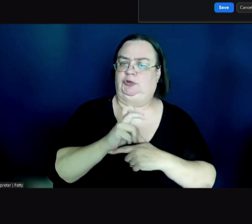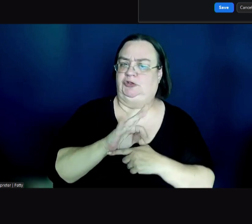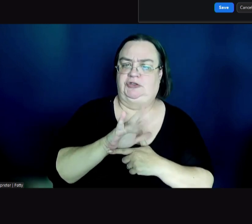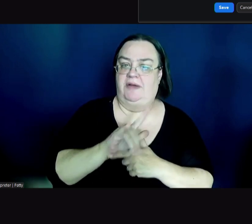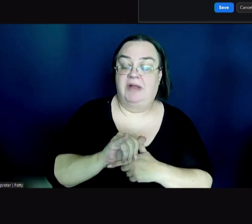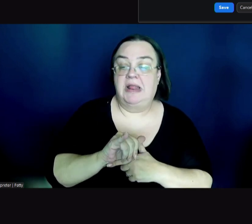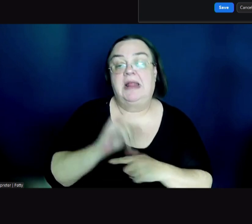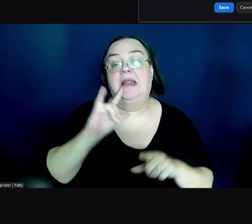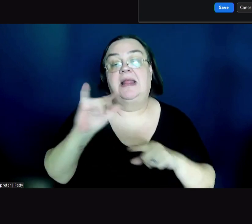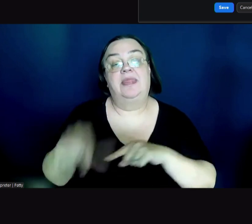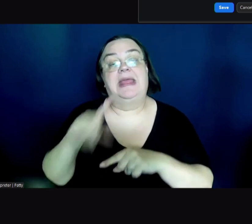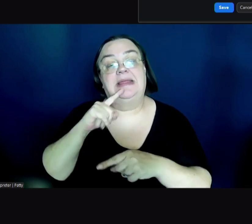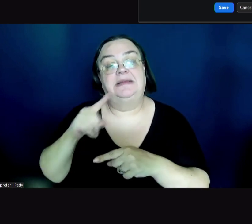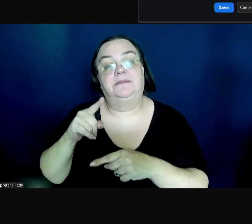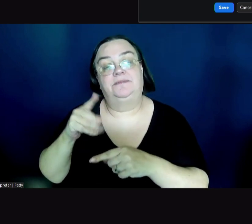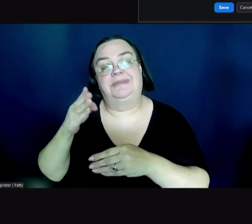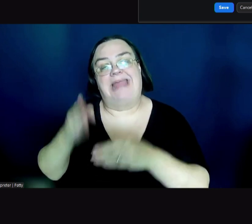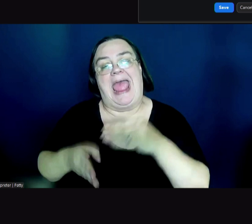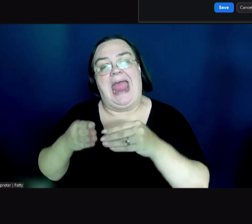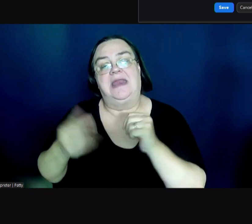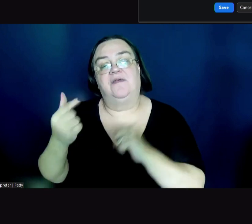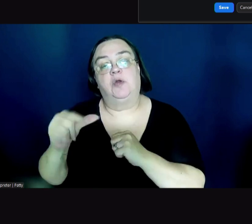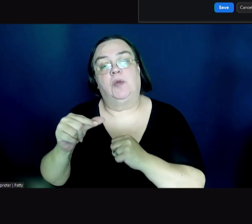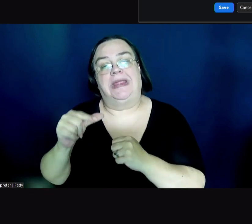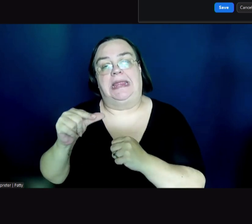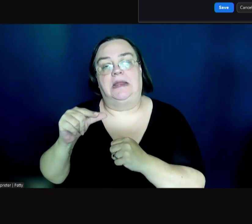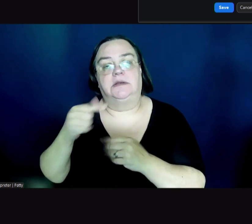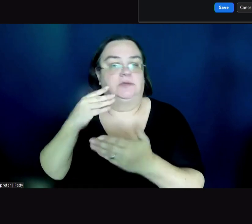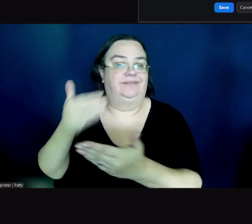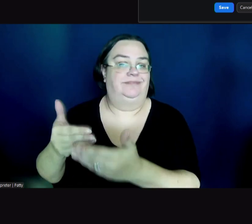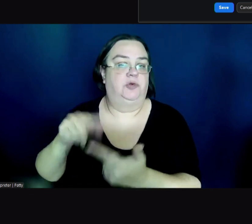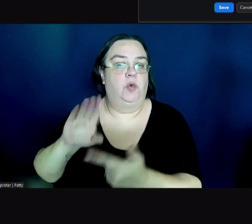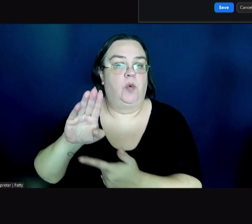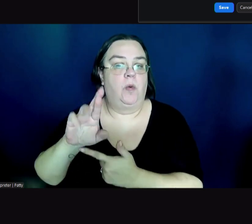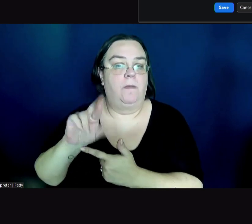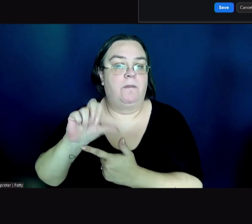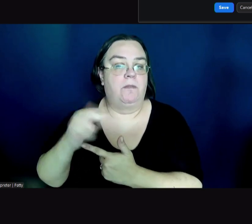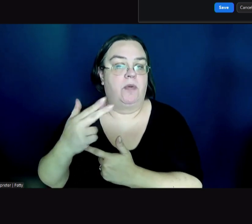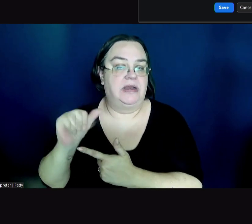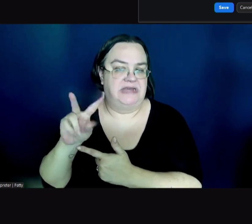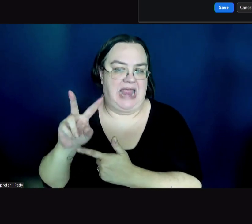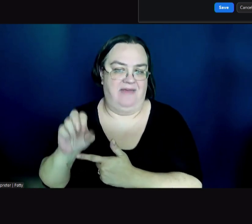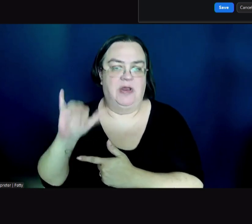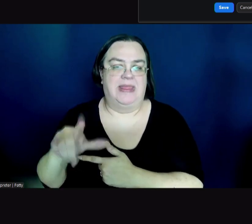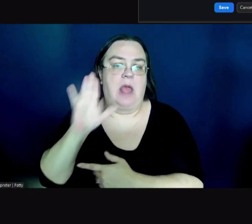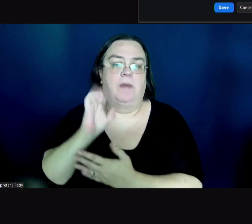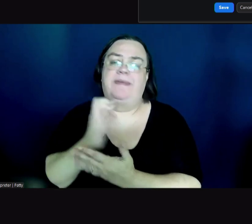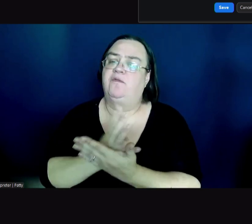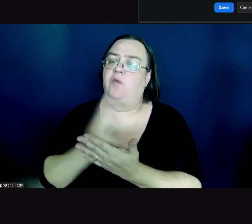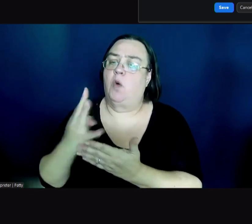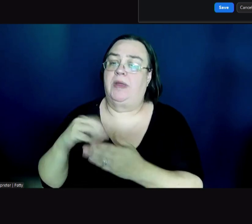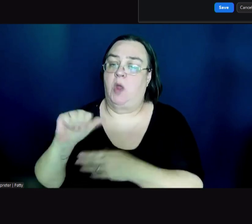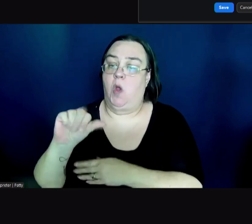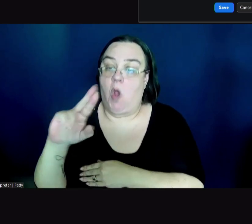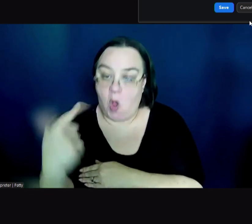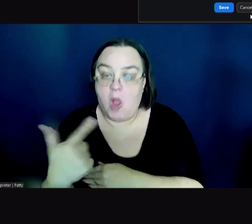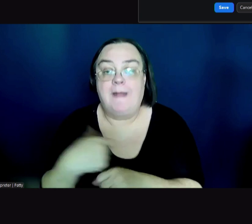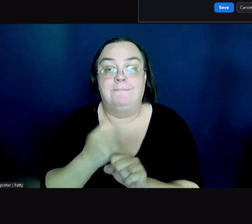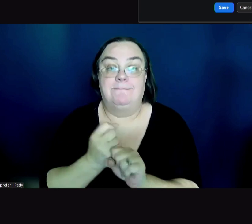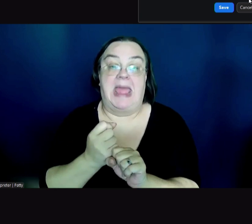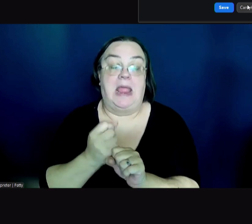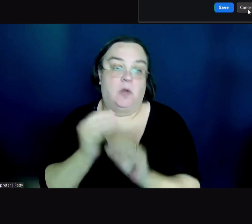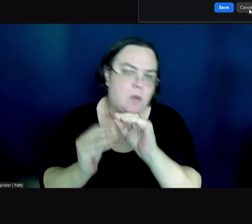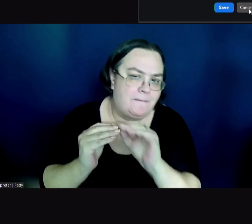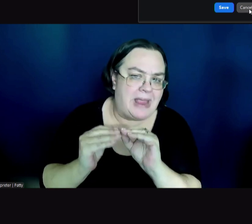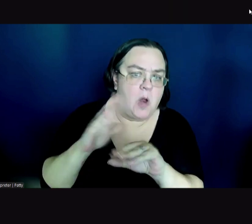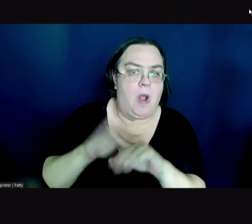is the end of the Green Line towards Branch Avenue, 4 weeks in August to make repairs in that segment